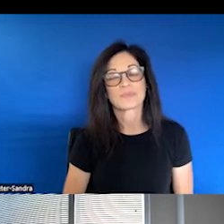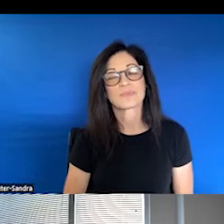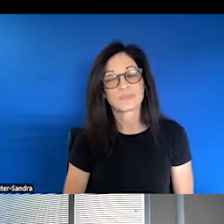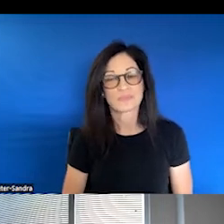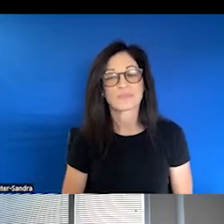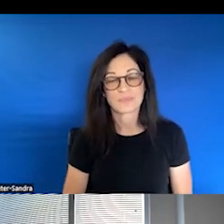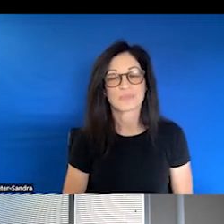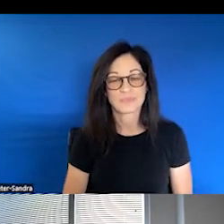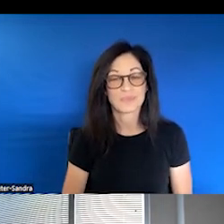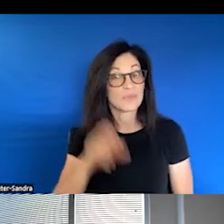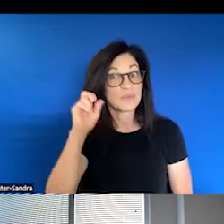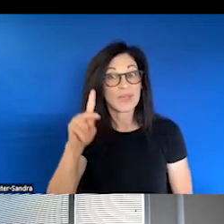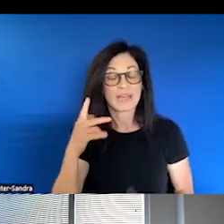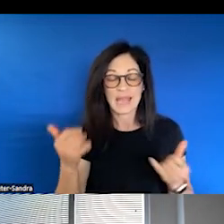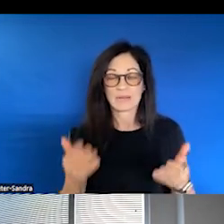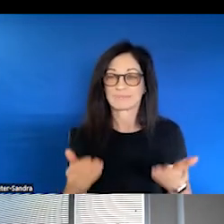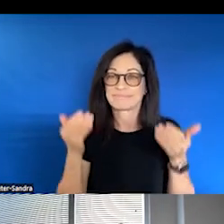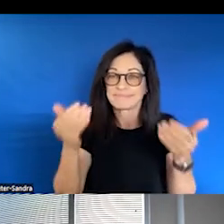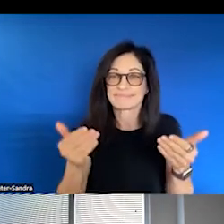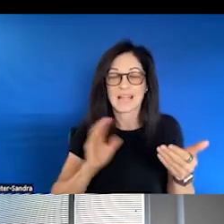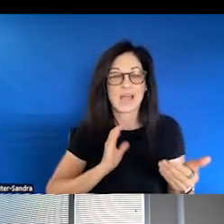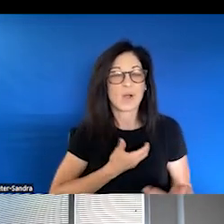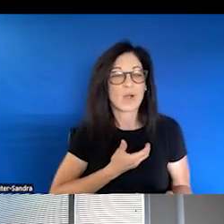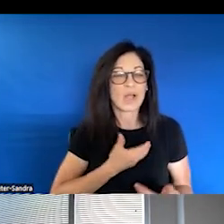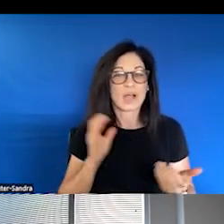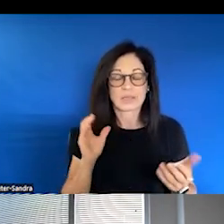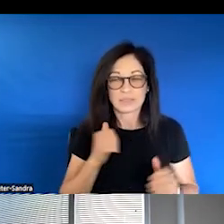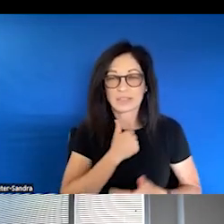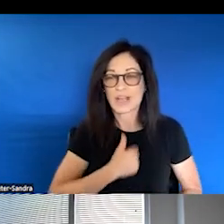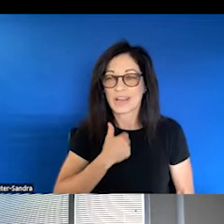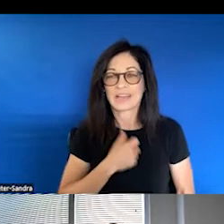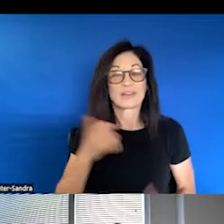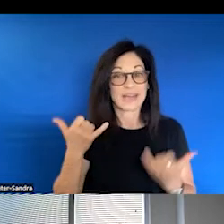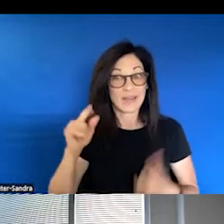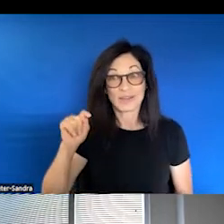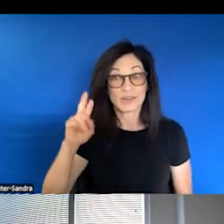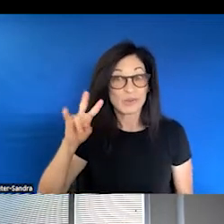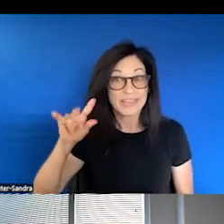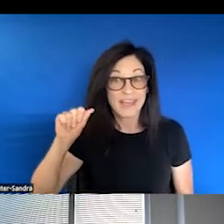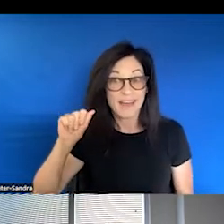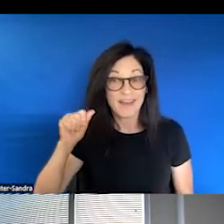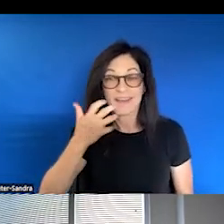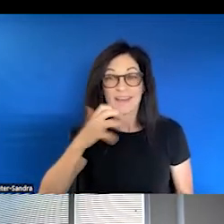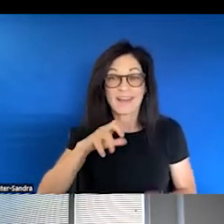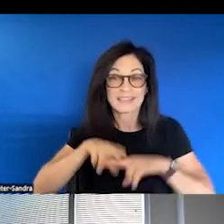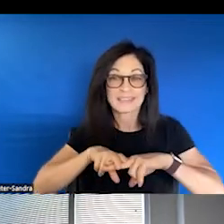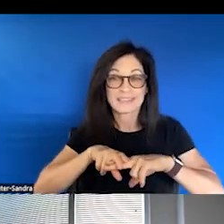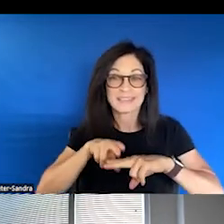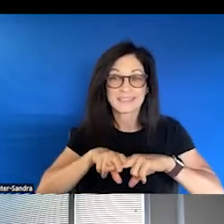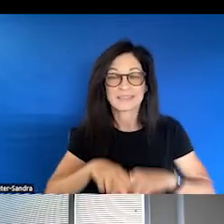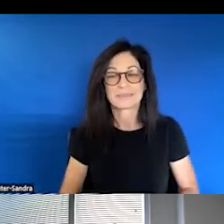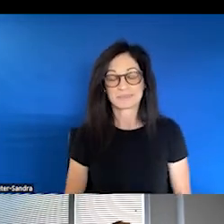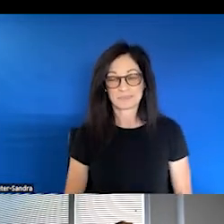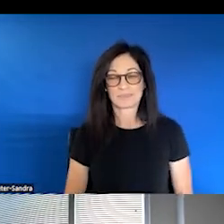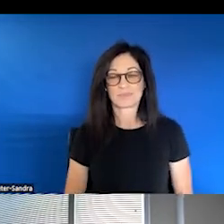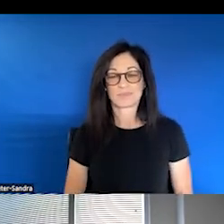All right, let's move into our into the trivia hot seat. And we wanted